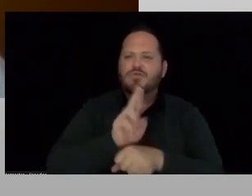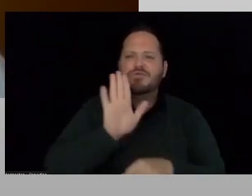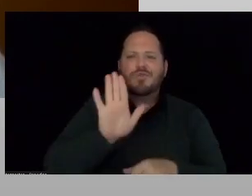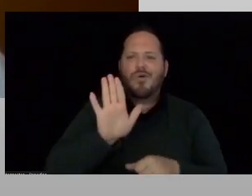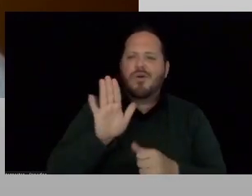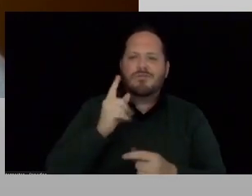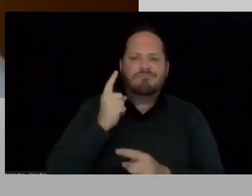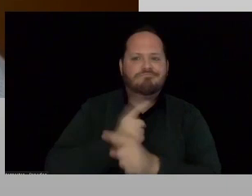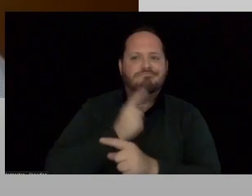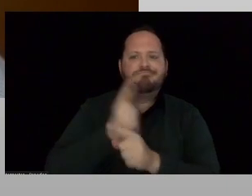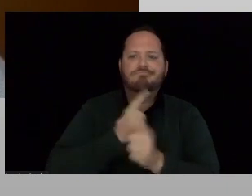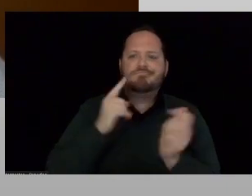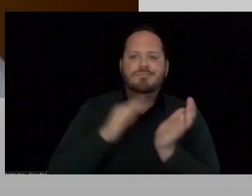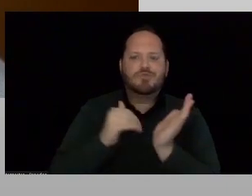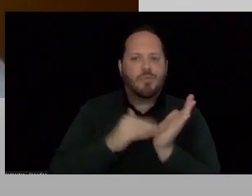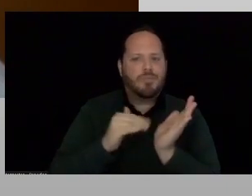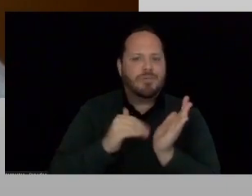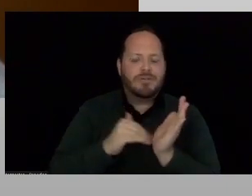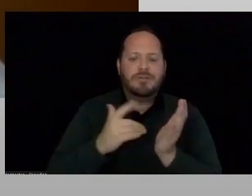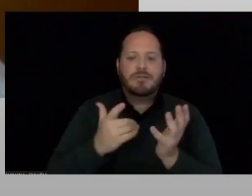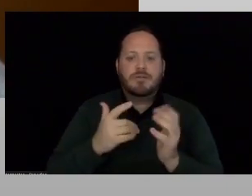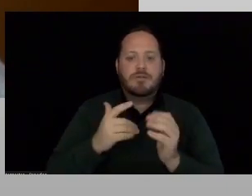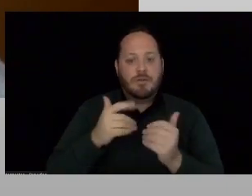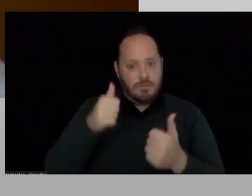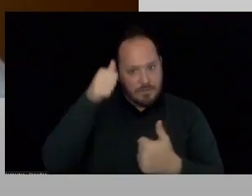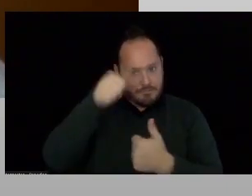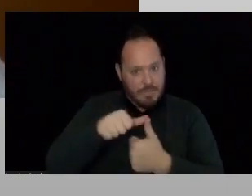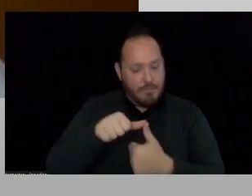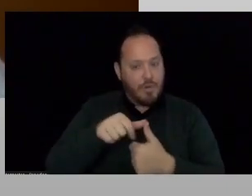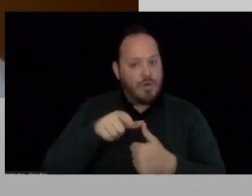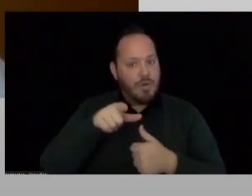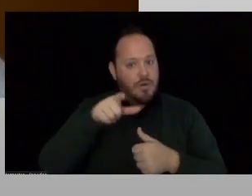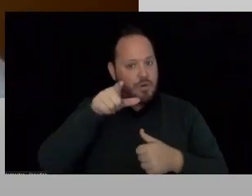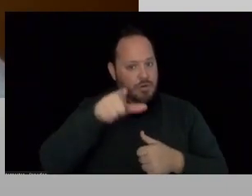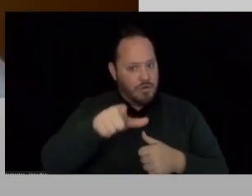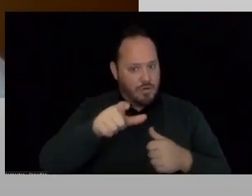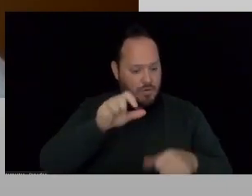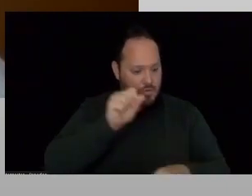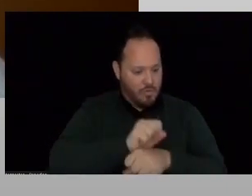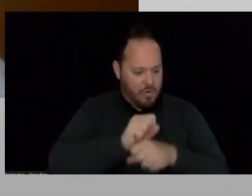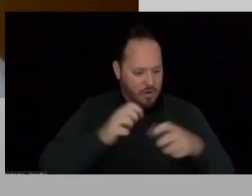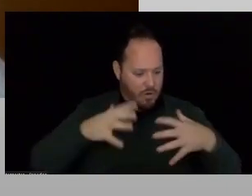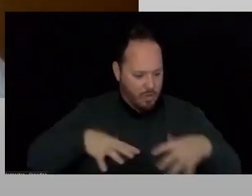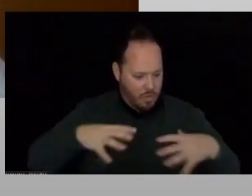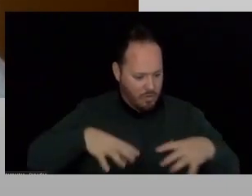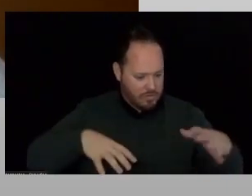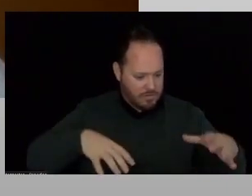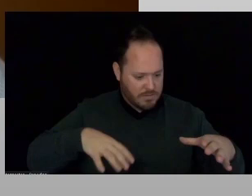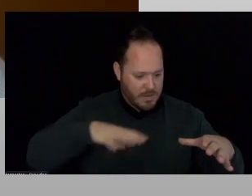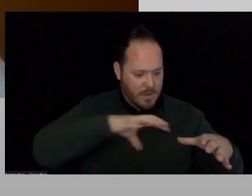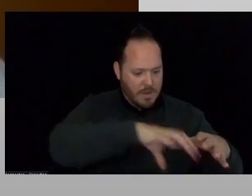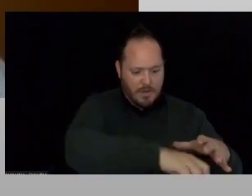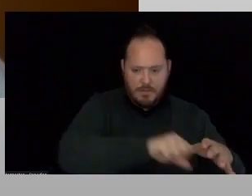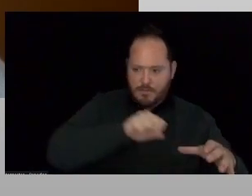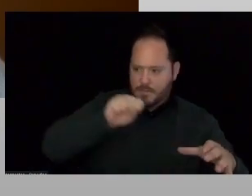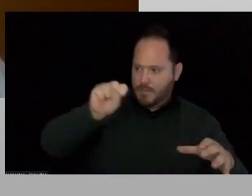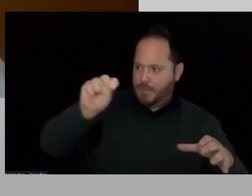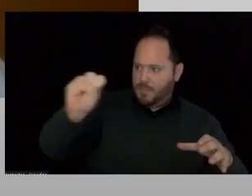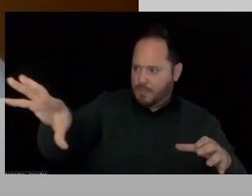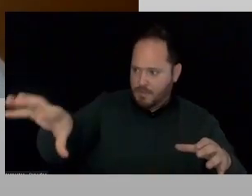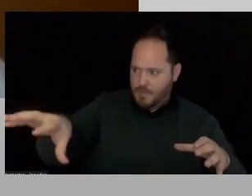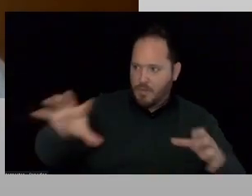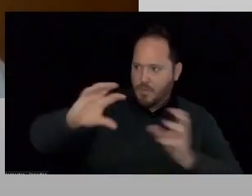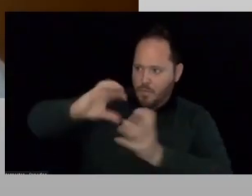do. Remember to wash your hands or use hand sanitizer after removing your work clothes and before touching clean clothes. Some people recommend